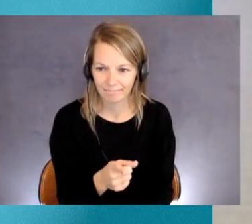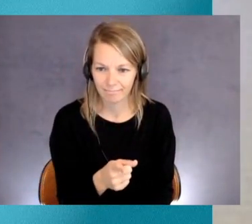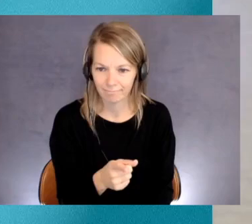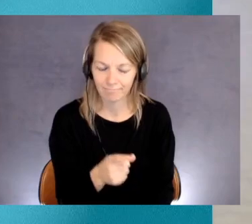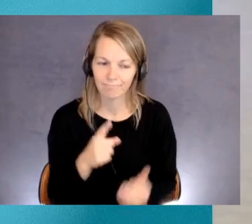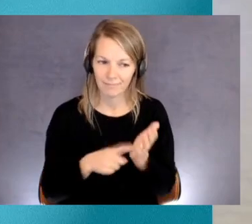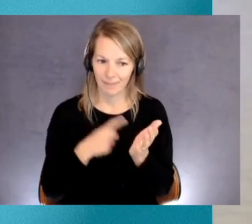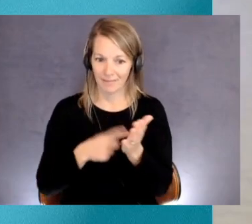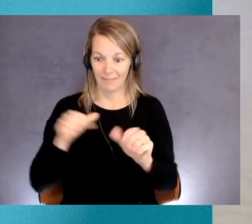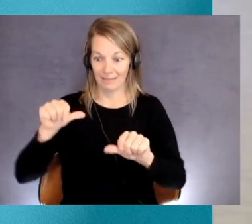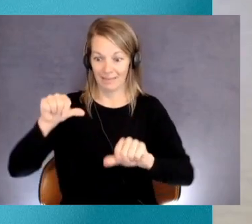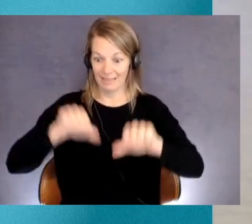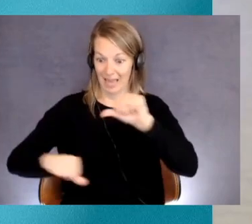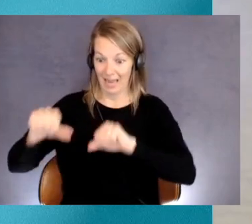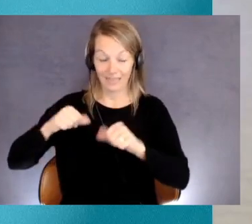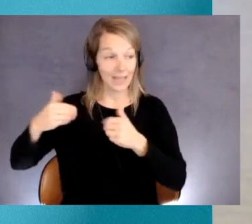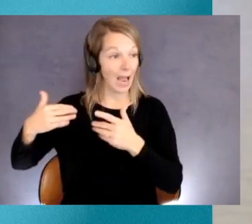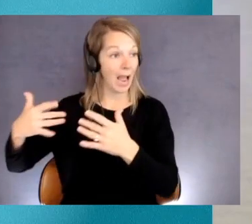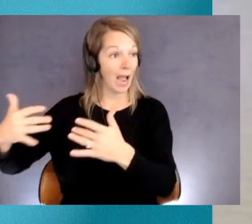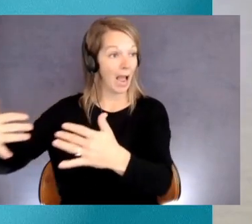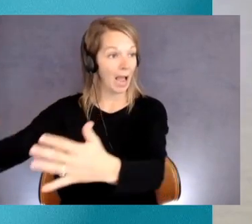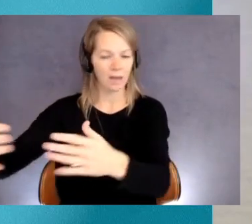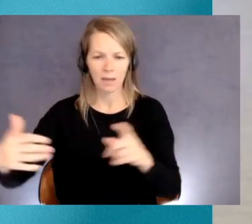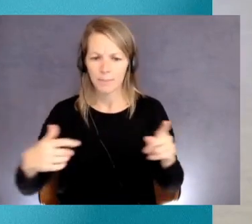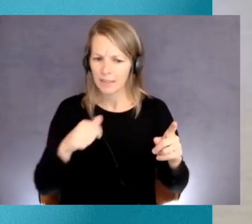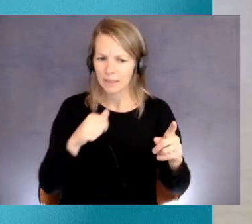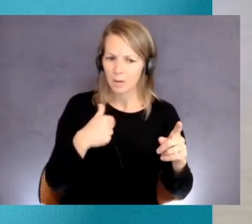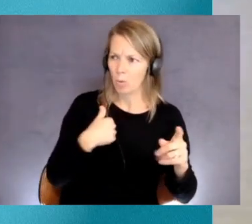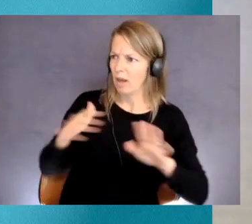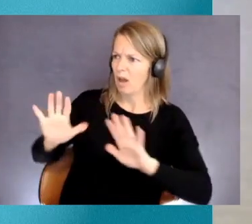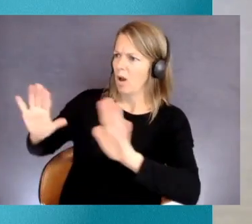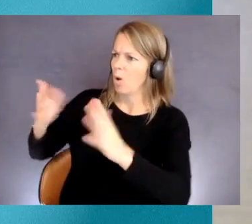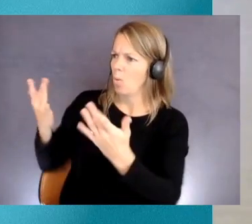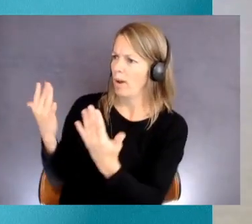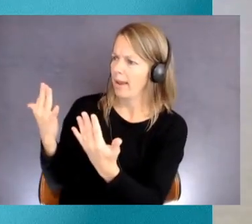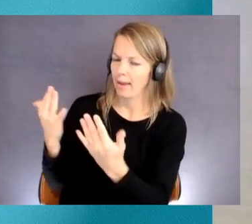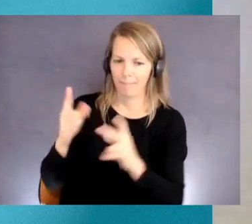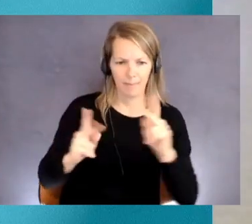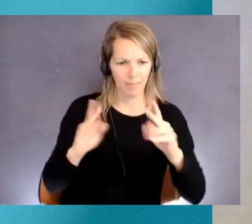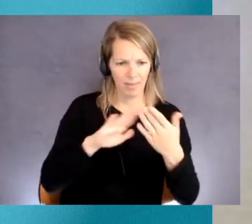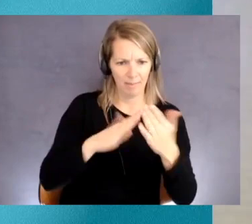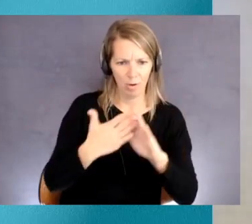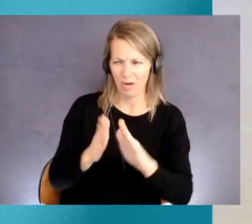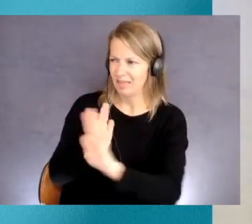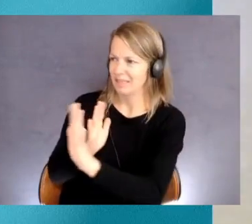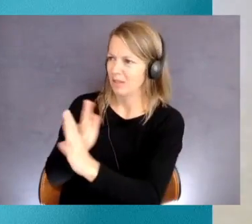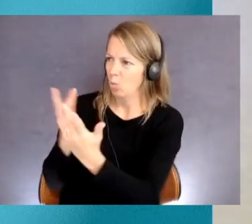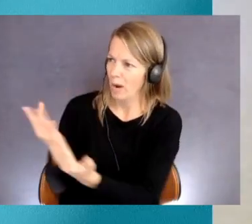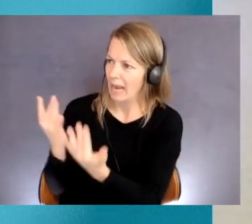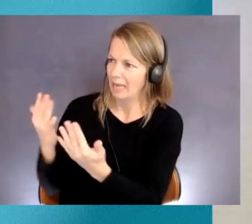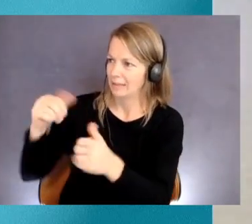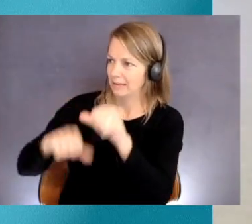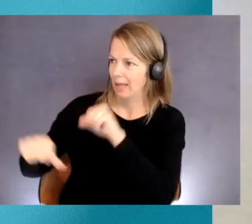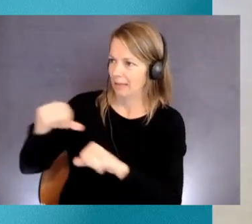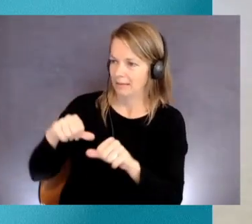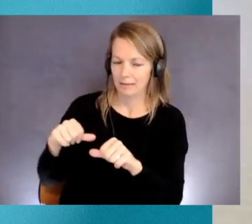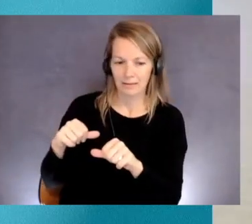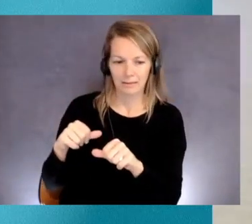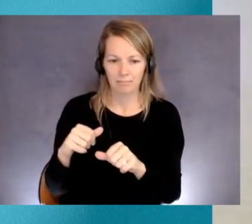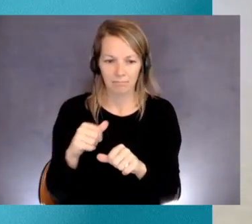science moved without even asking us, folks in the community, or even have an impact.